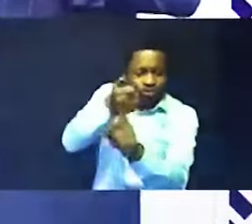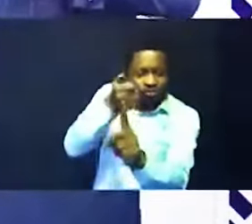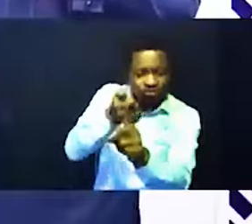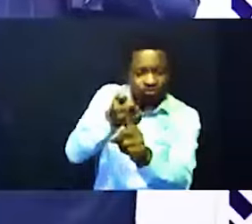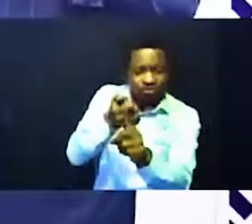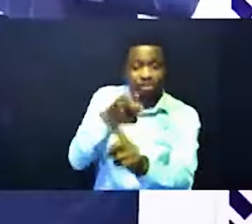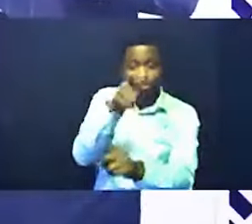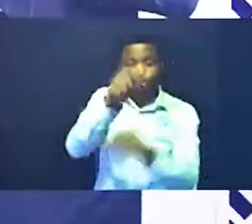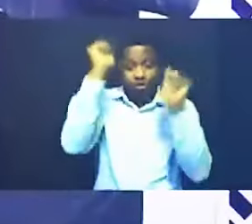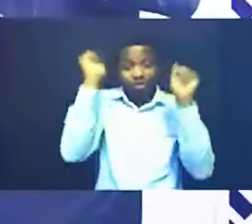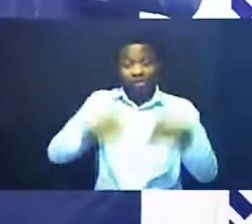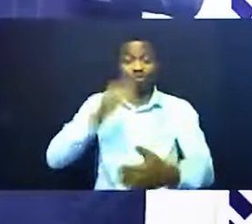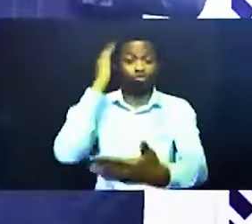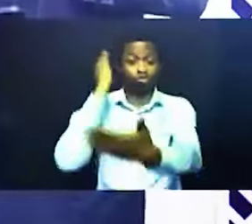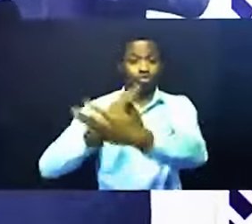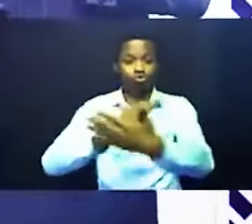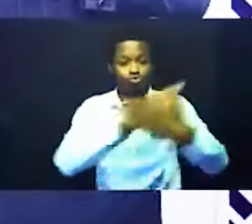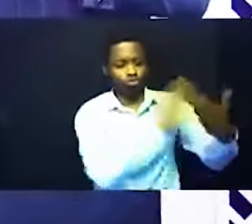stop